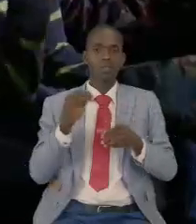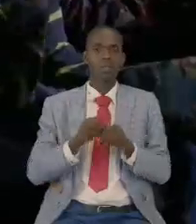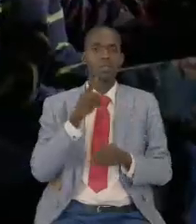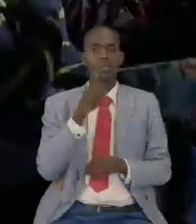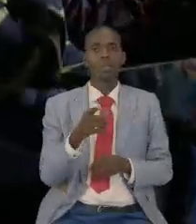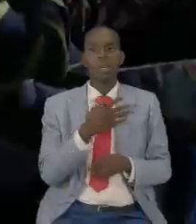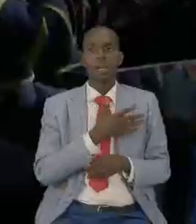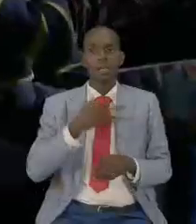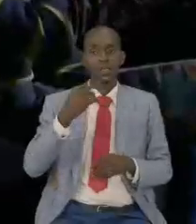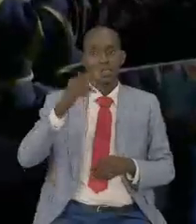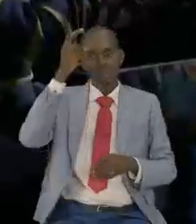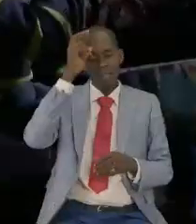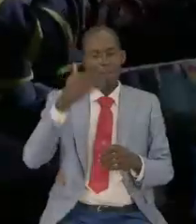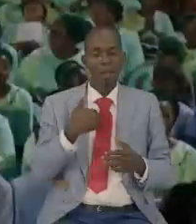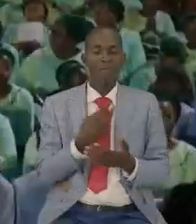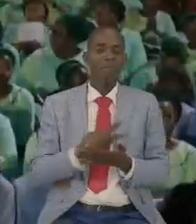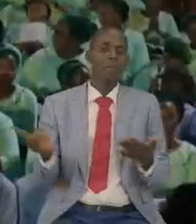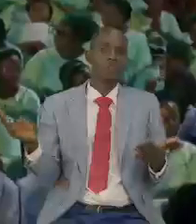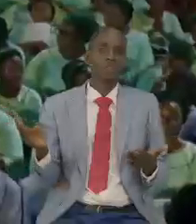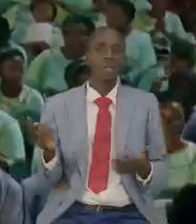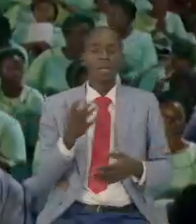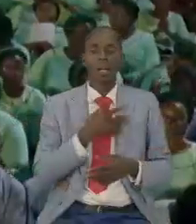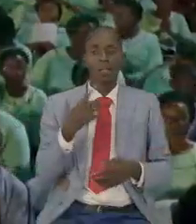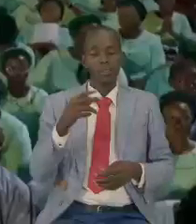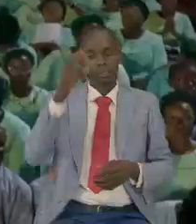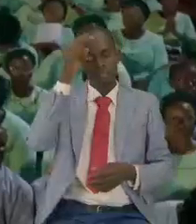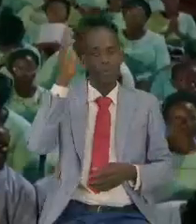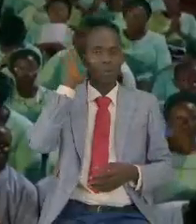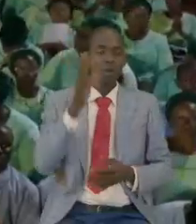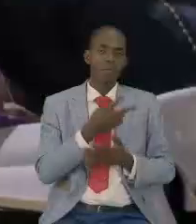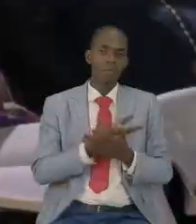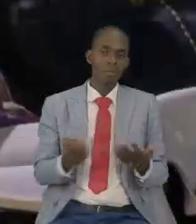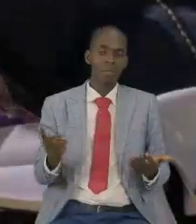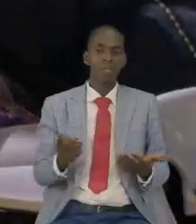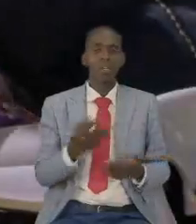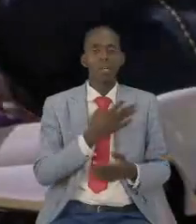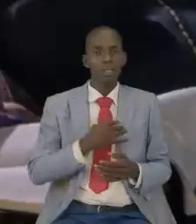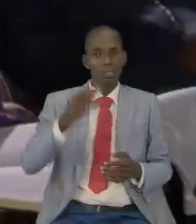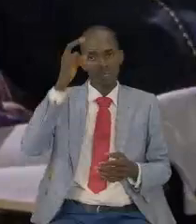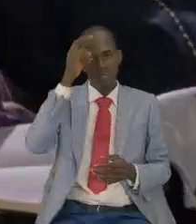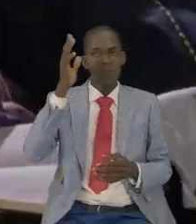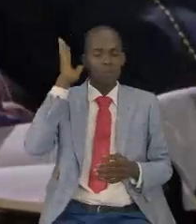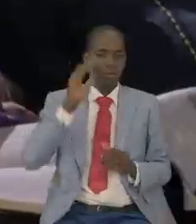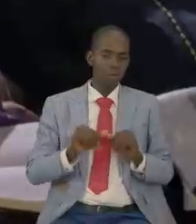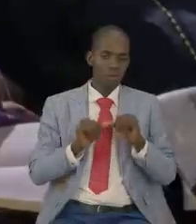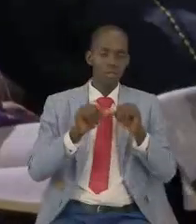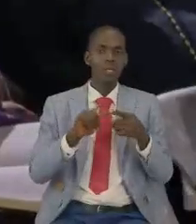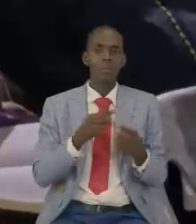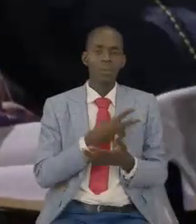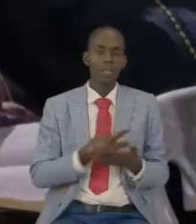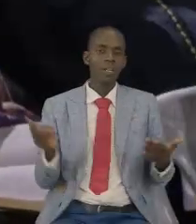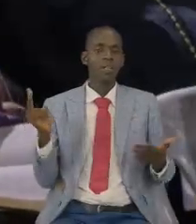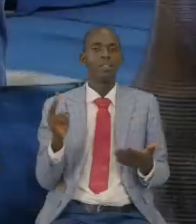the devil will fail. And the devil will continue to fail. And anywhere you are